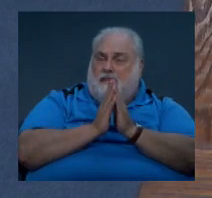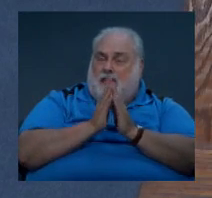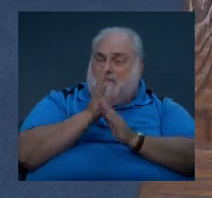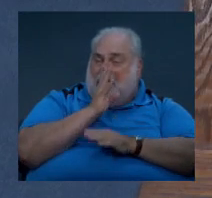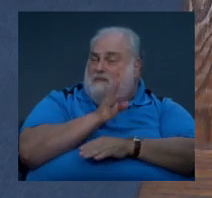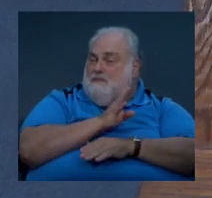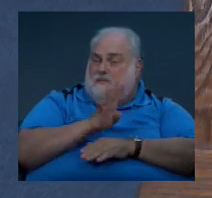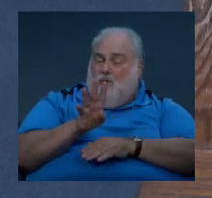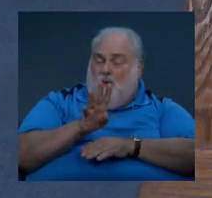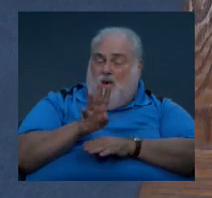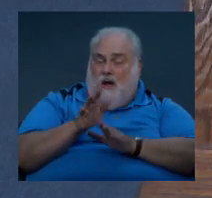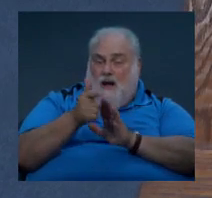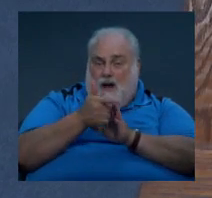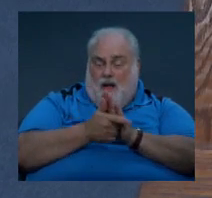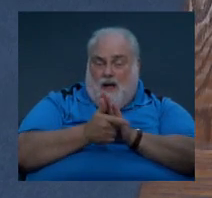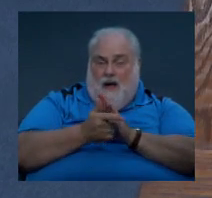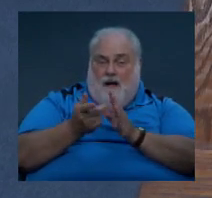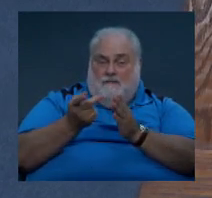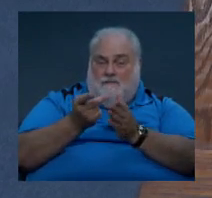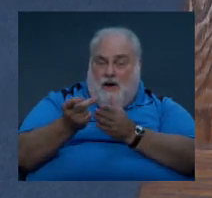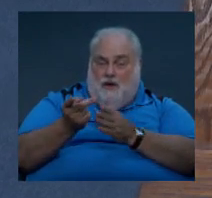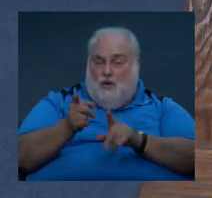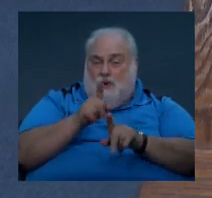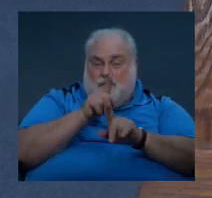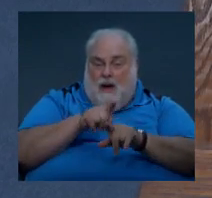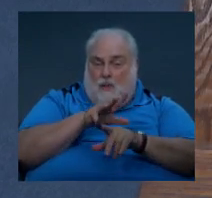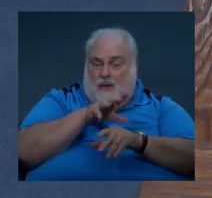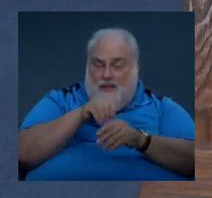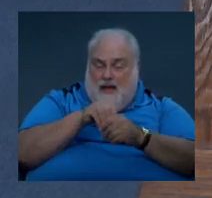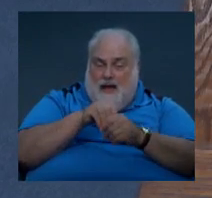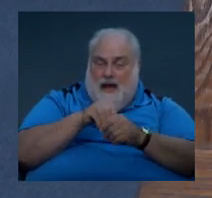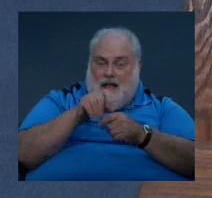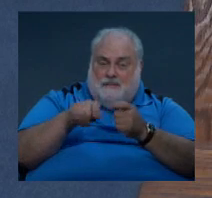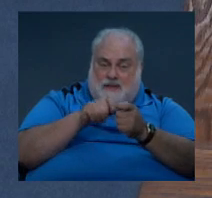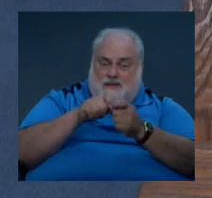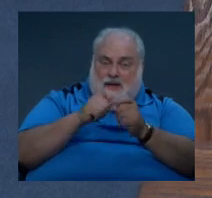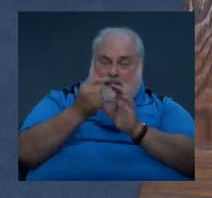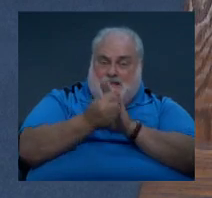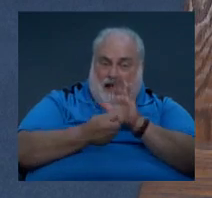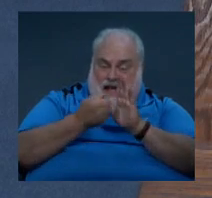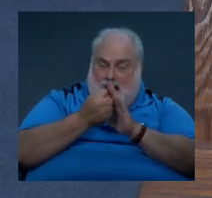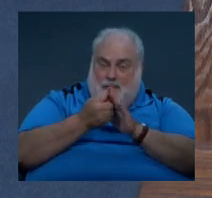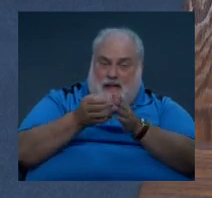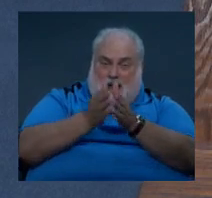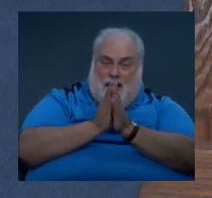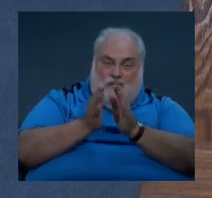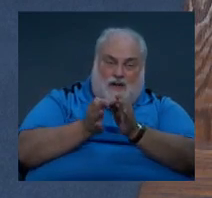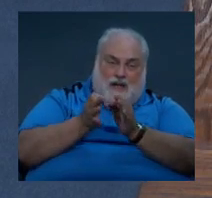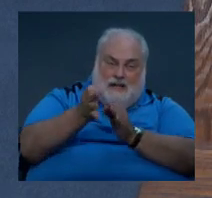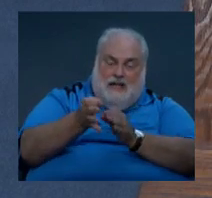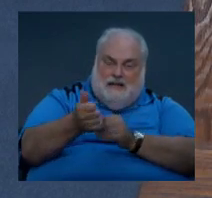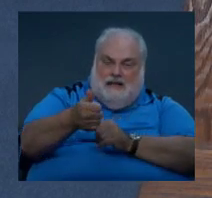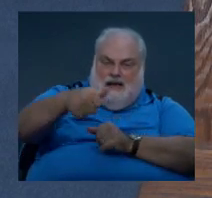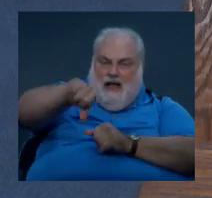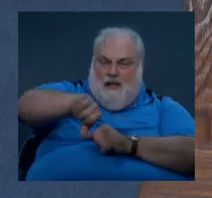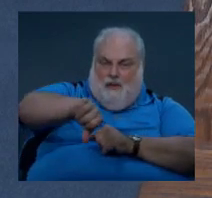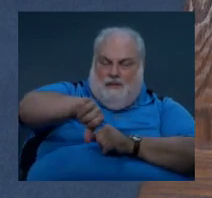the statute, failure to respond within a statutory time or to ask for an extension is a